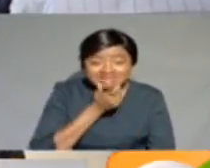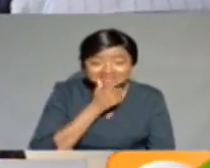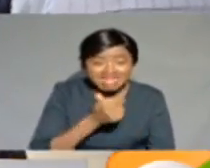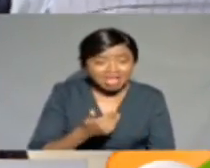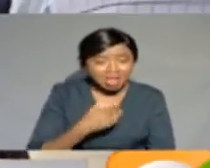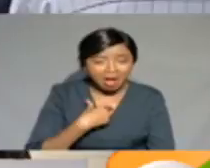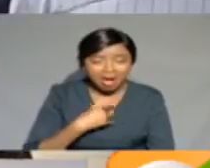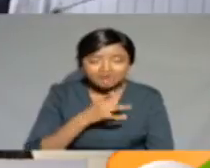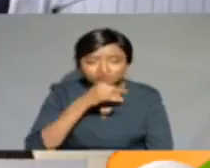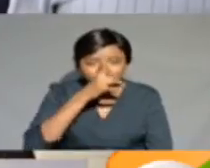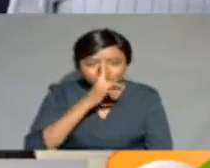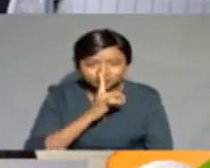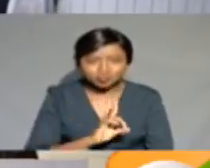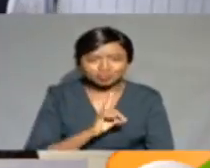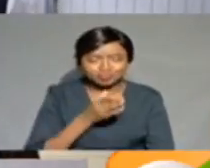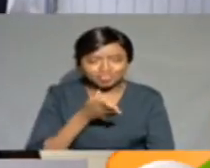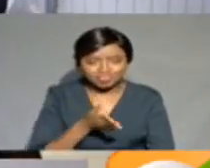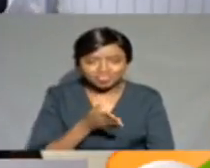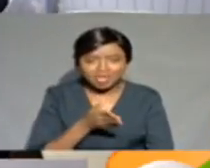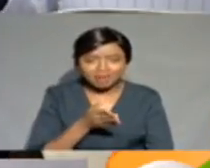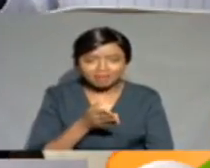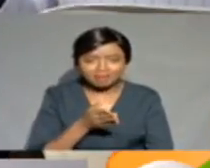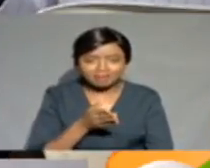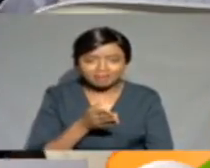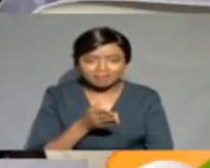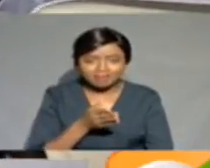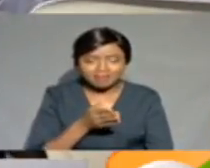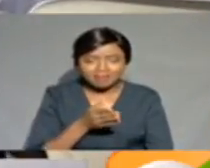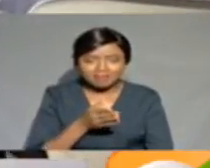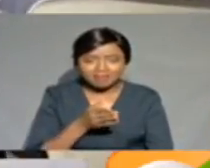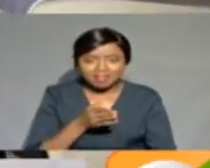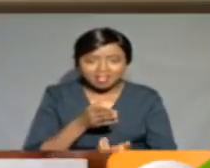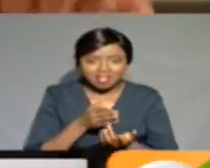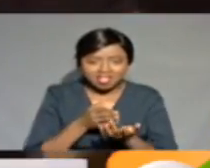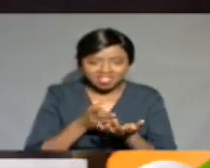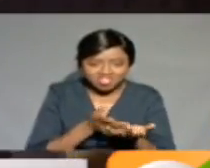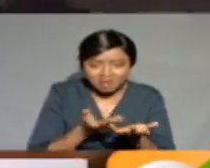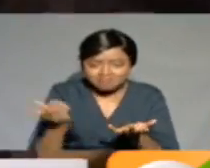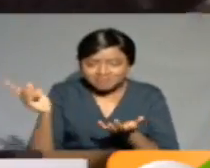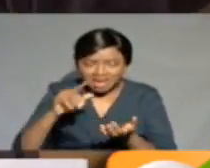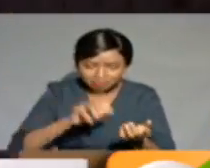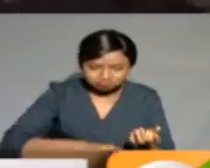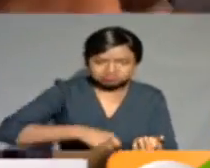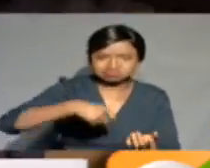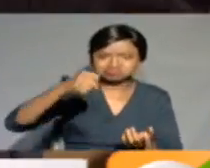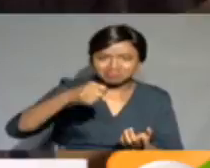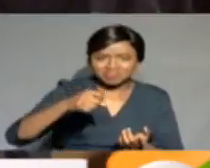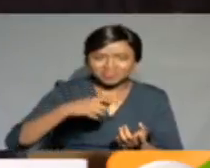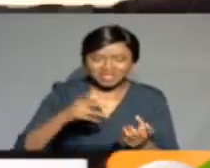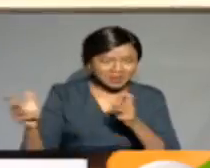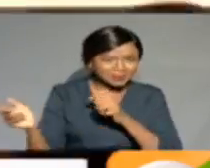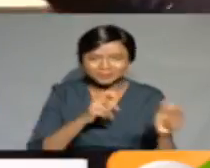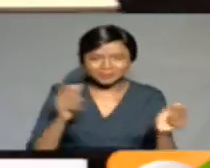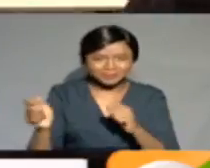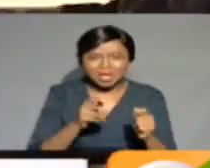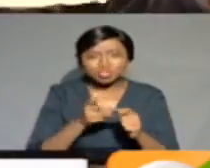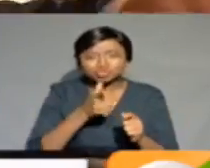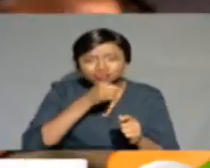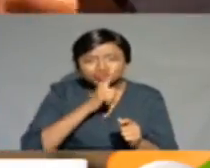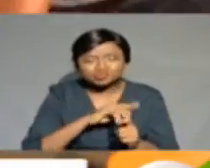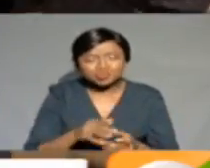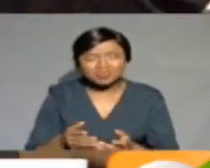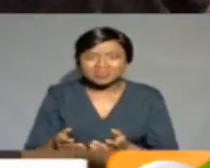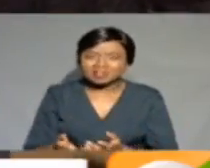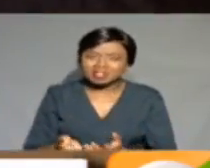of bean soup in my box. And they came and shook the whole of it, so that the whole soup of the